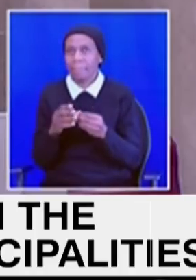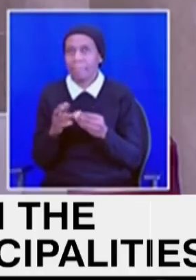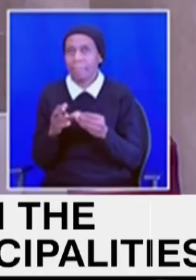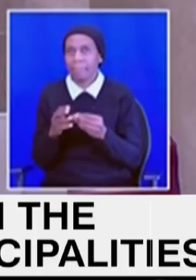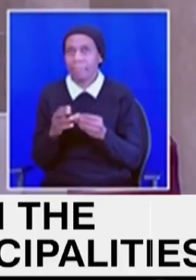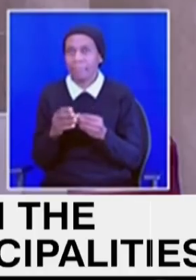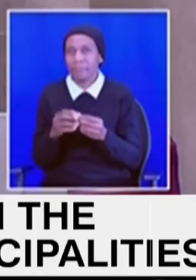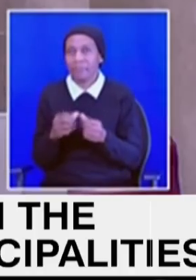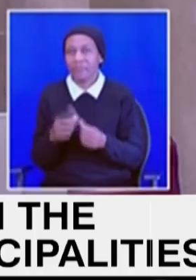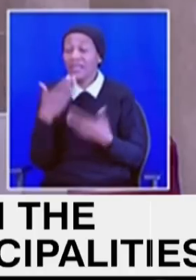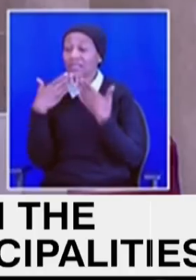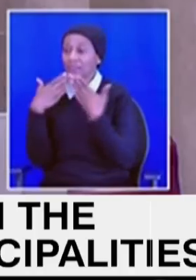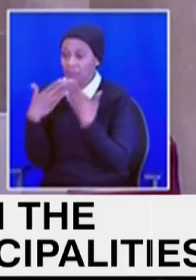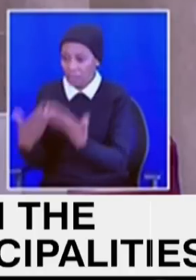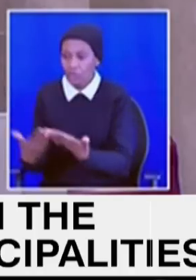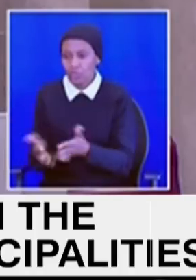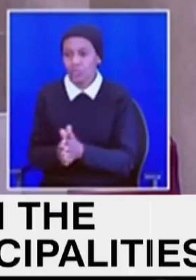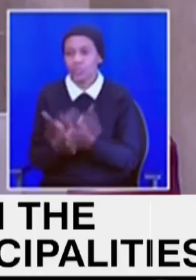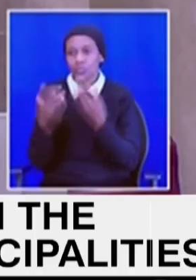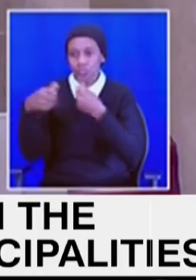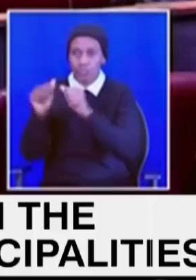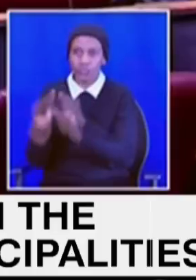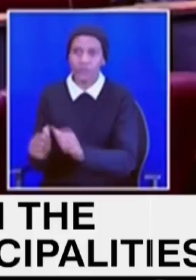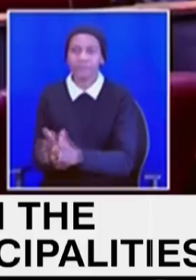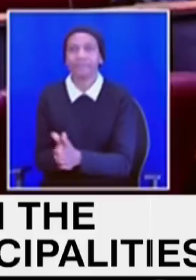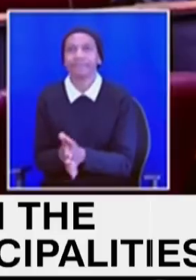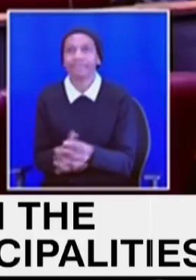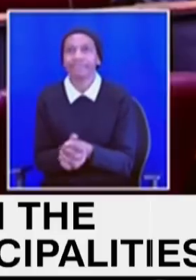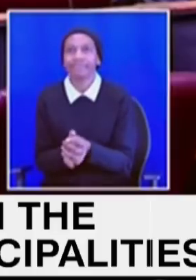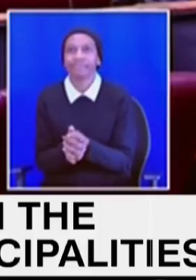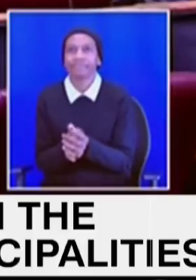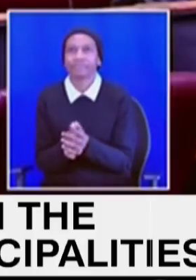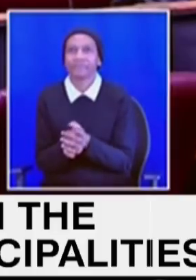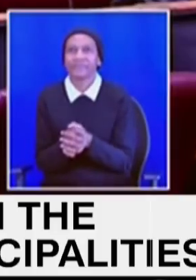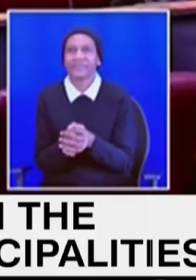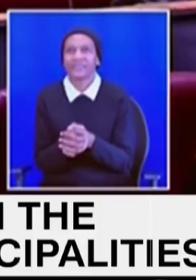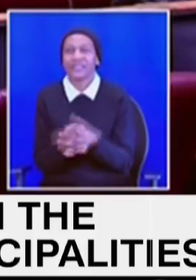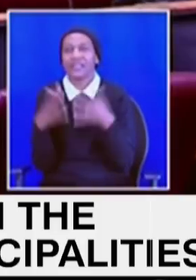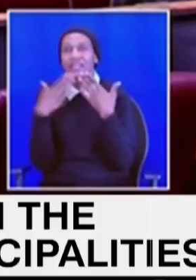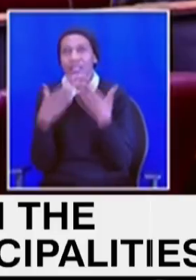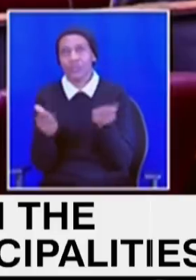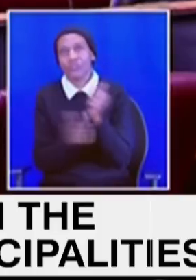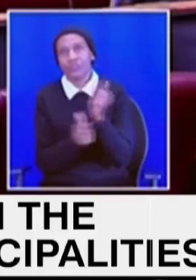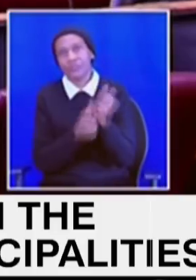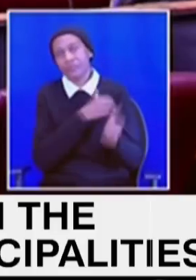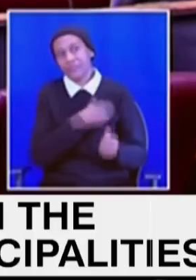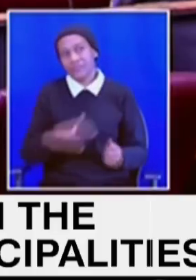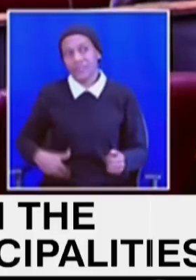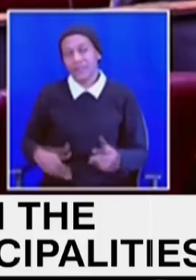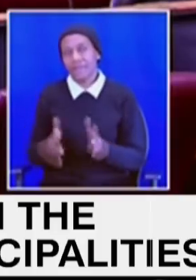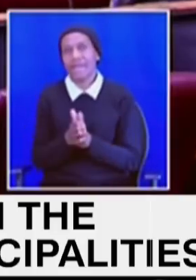se. Thank you very much, Honourable Chairperson. Thank you very much, Deputy President.